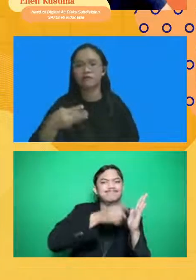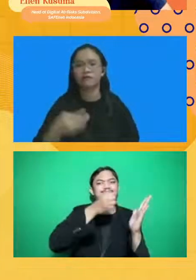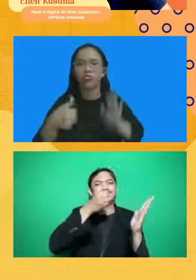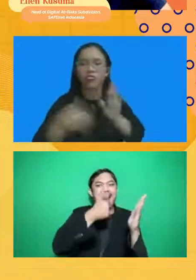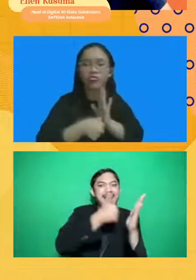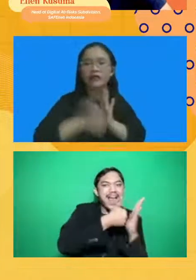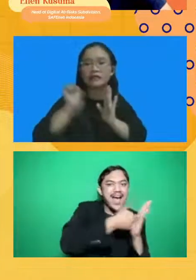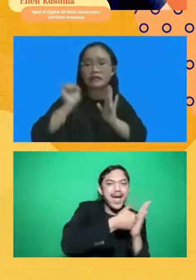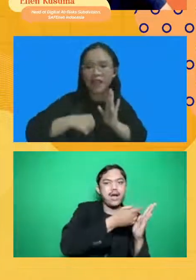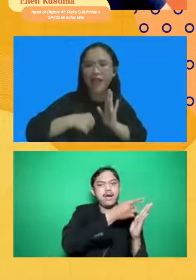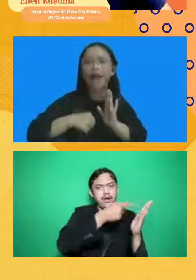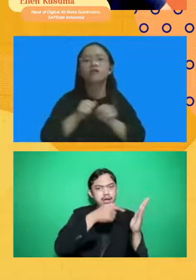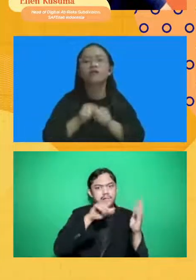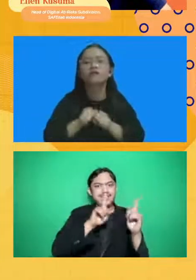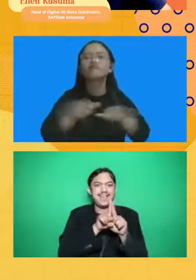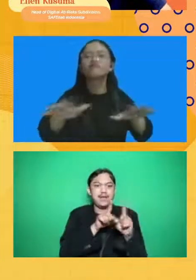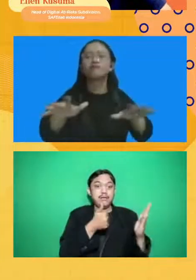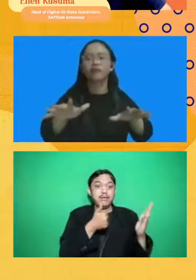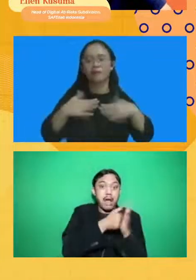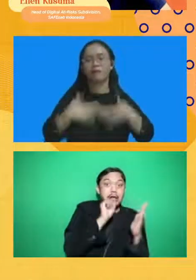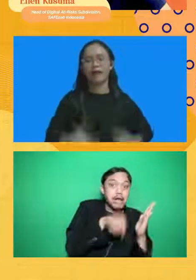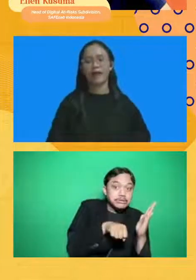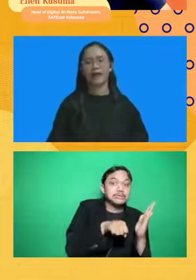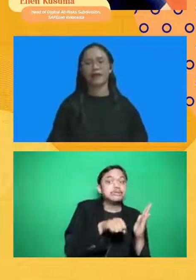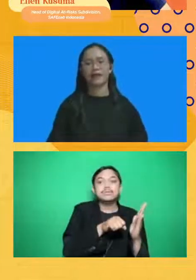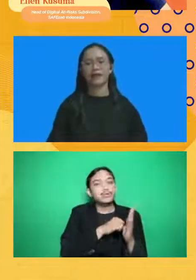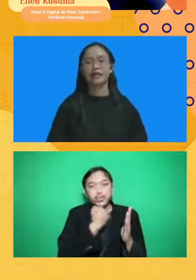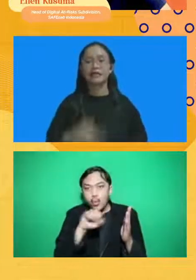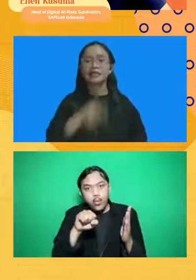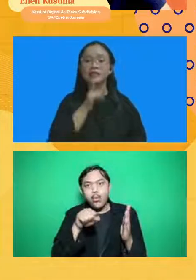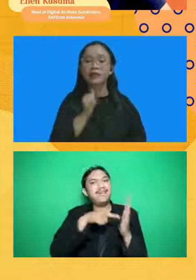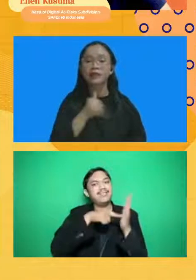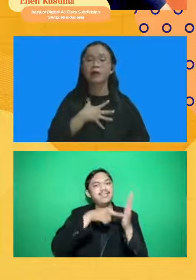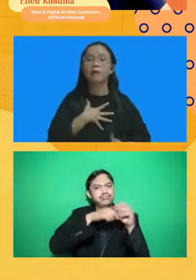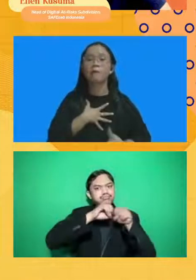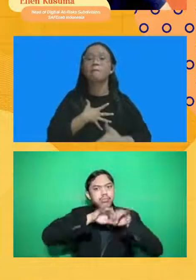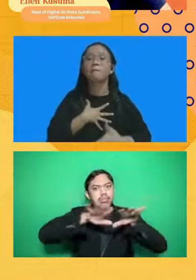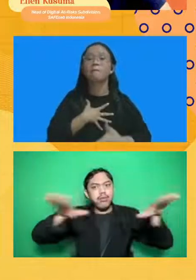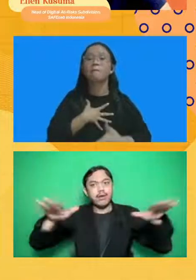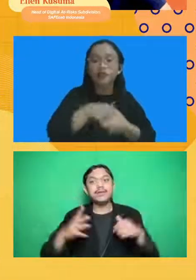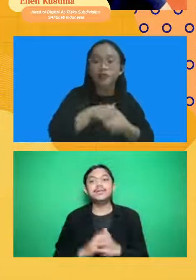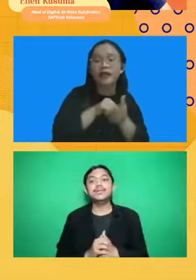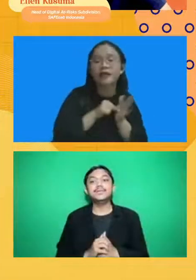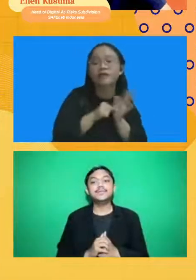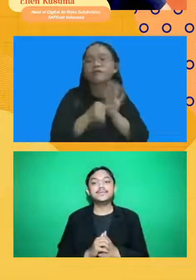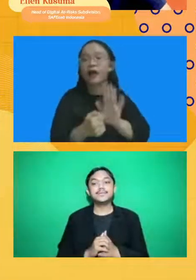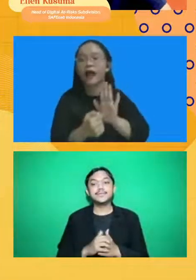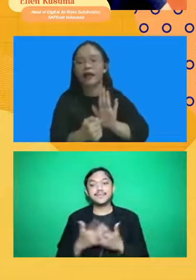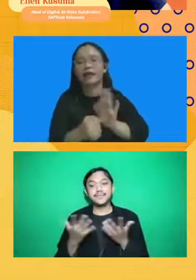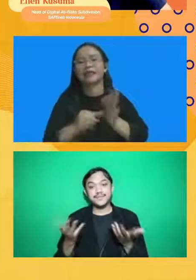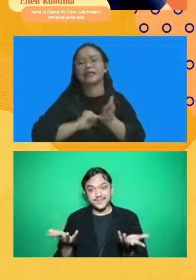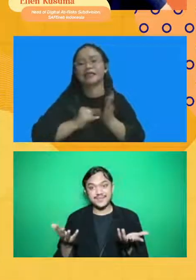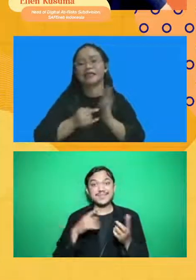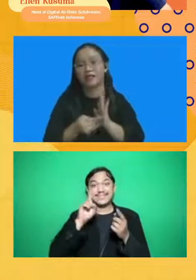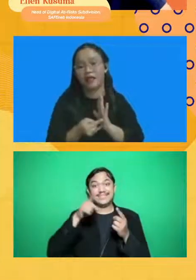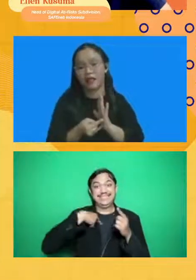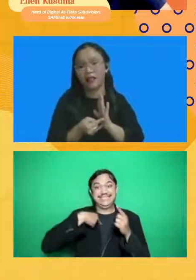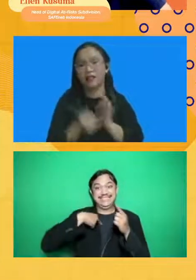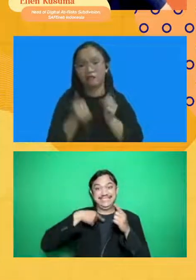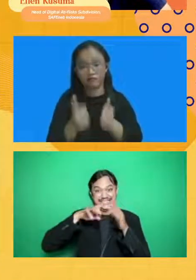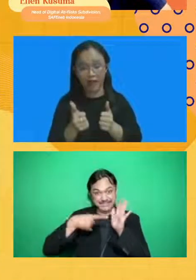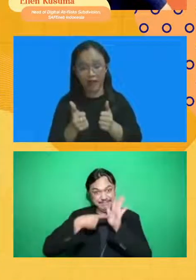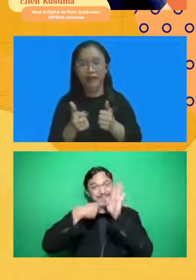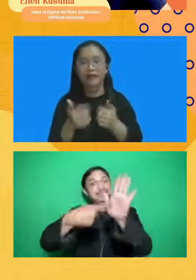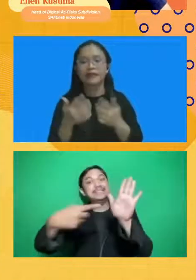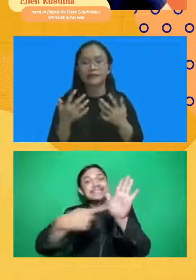what? Because we actually surrender a part of our body in the digital world, that digital body, in which it